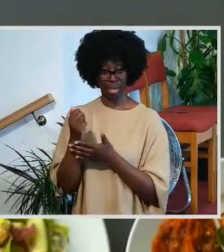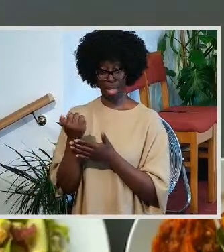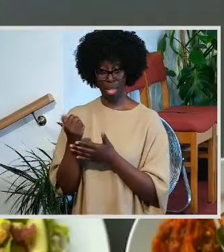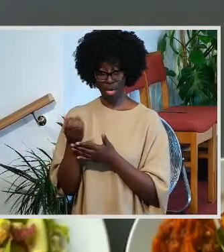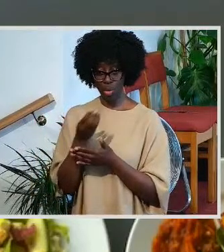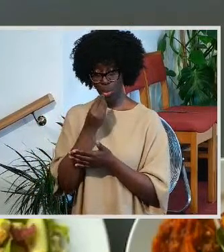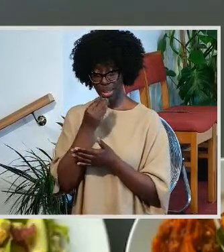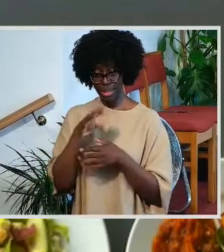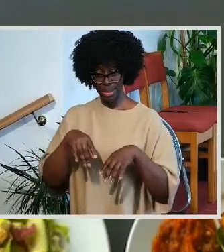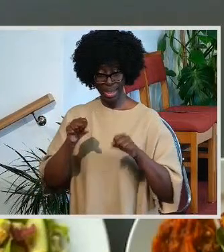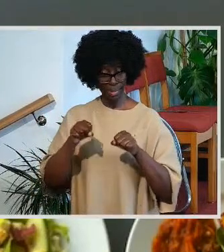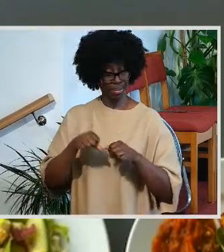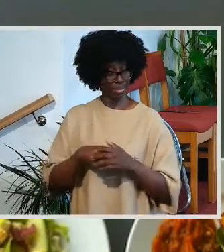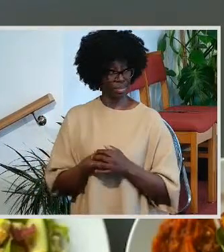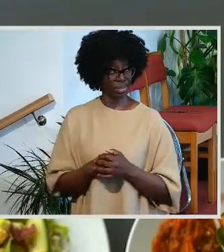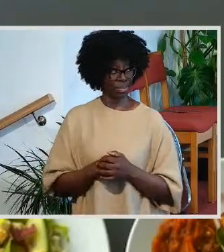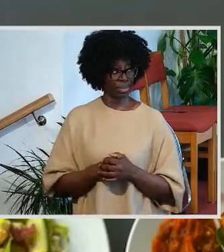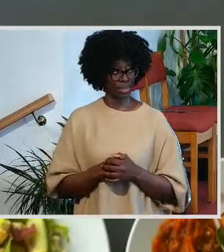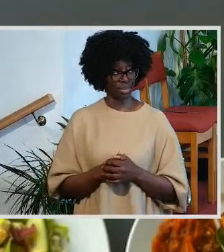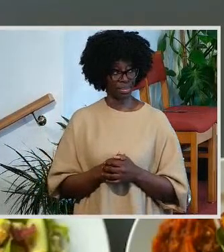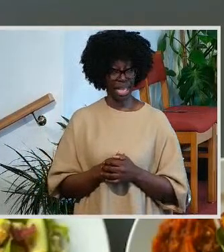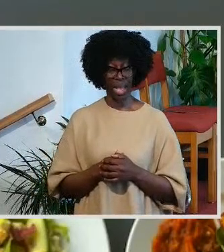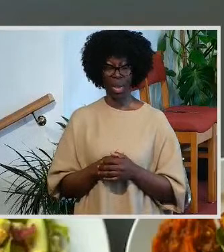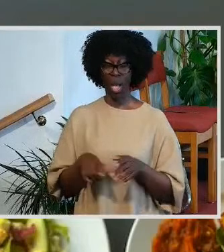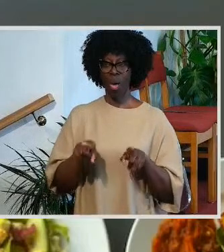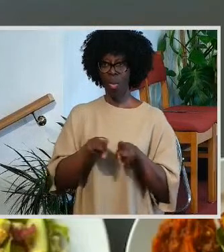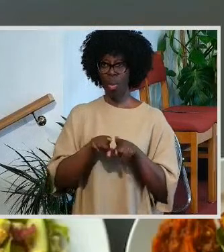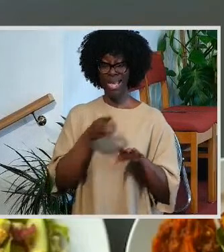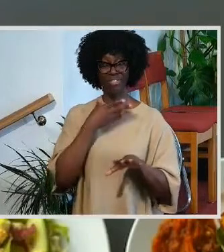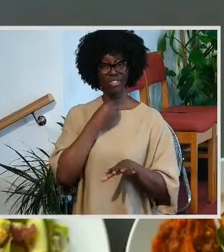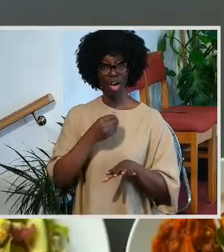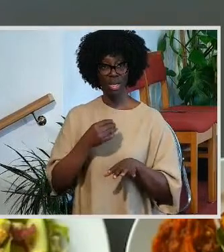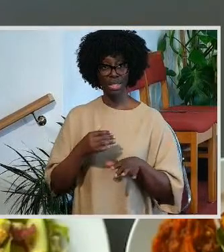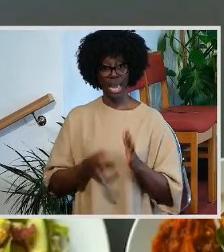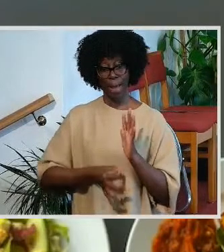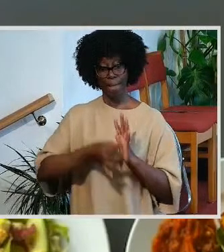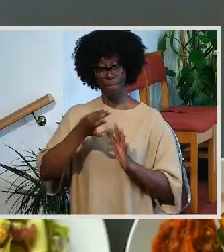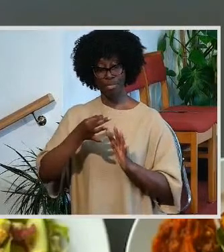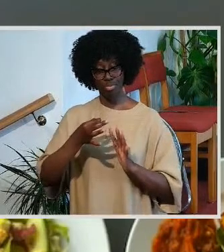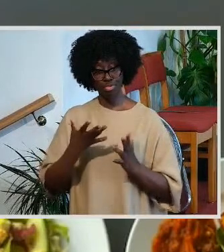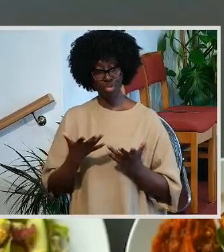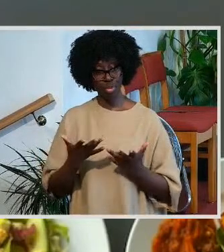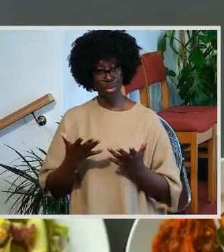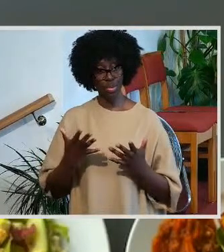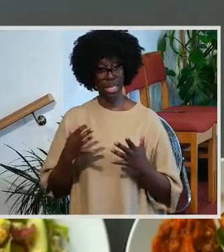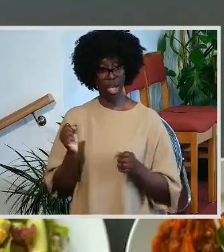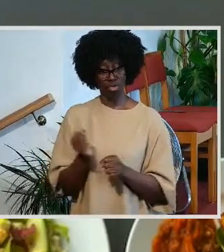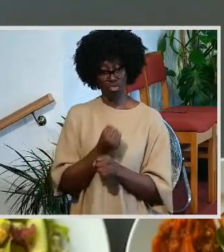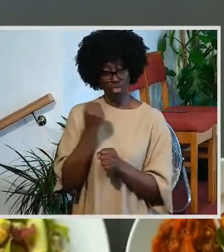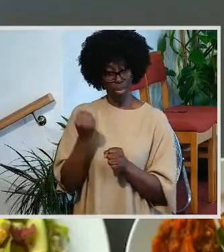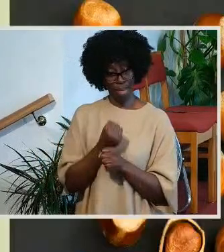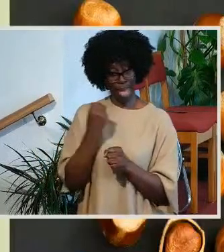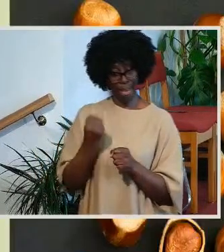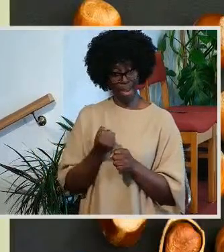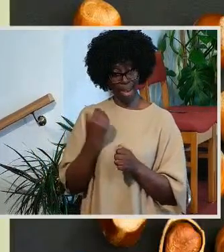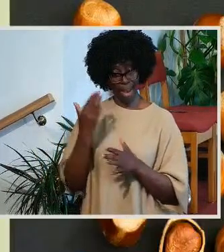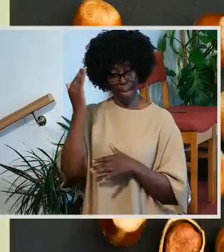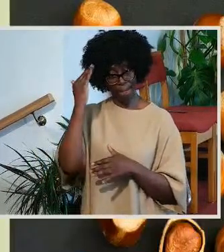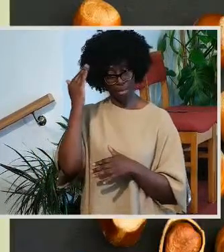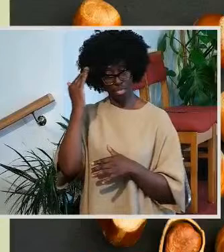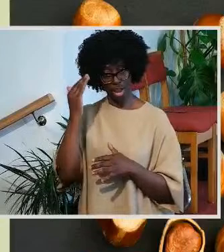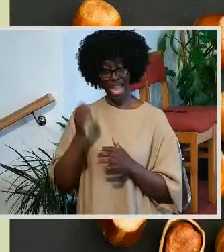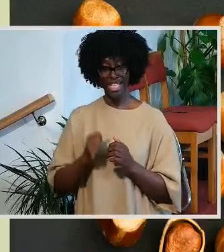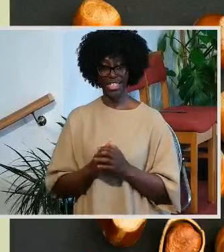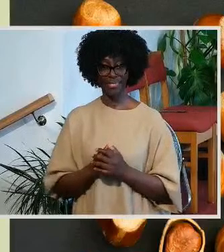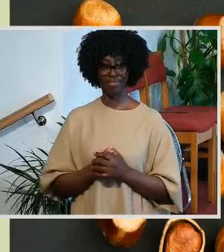rest the body and also improve the repair mechanisms in your brain as well. So that's something we